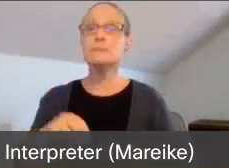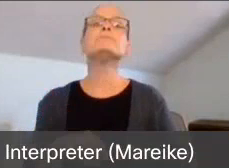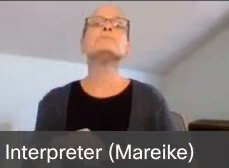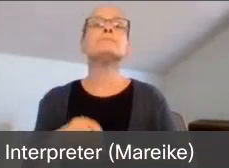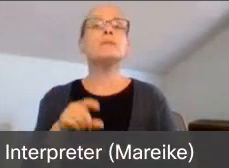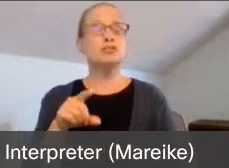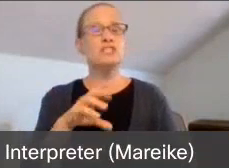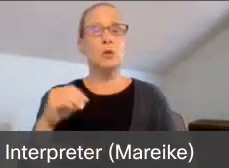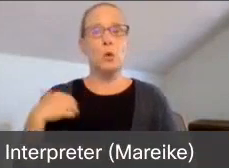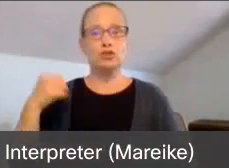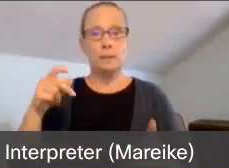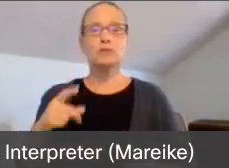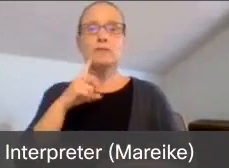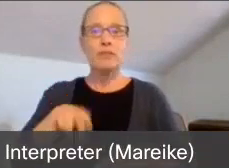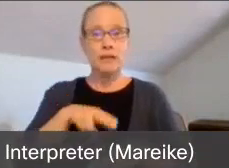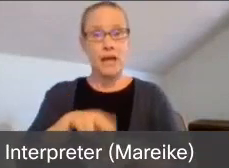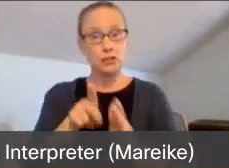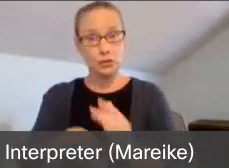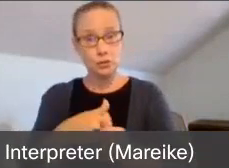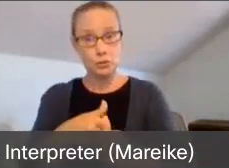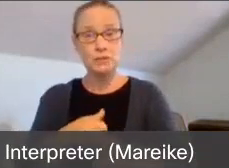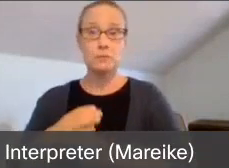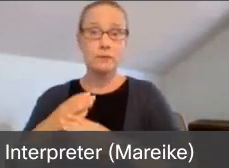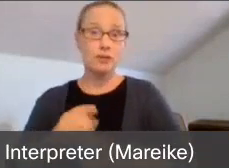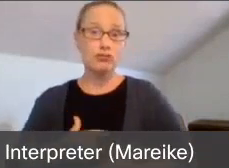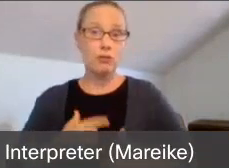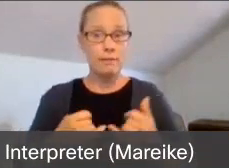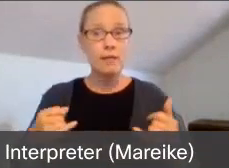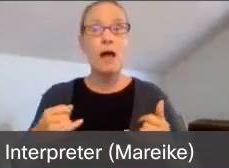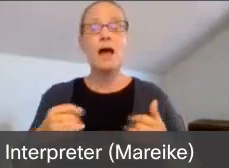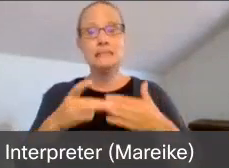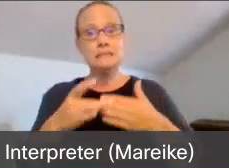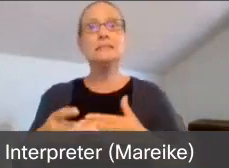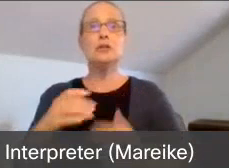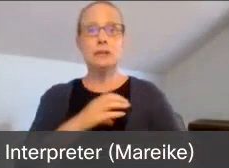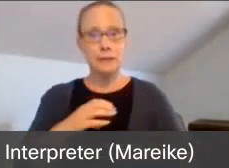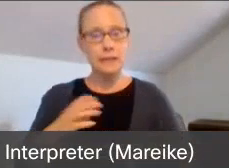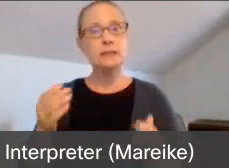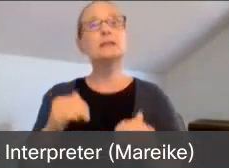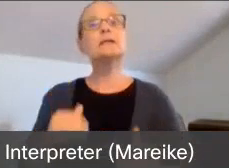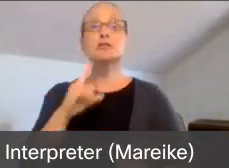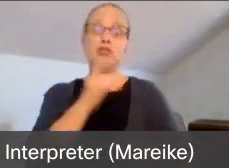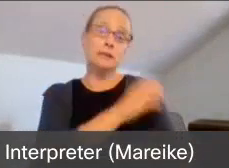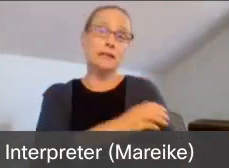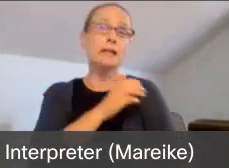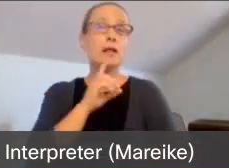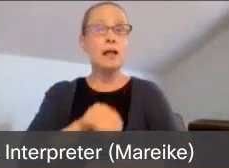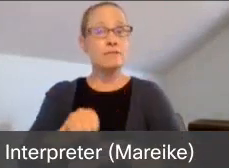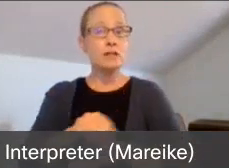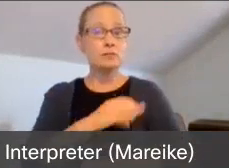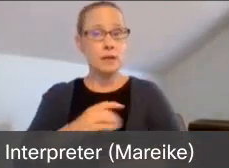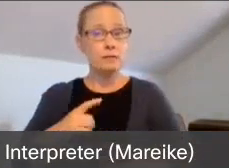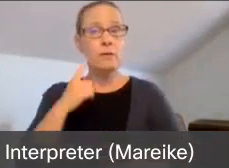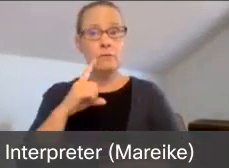the co-chair of the National Suicide Prevention Lifeline Screening Committee, serves as a clinical advisory council for